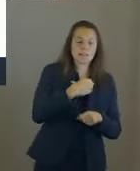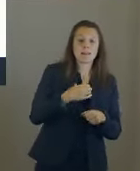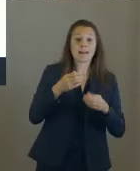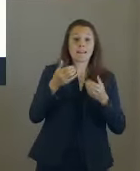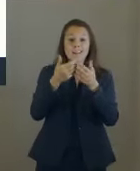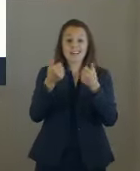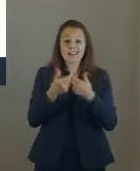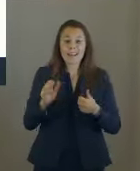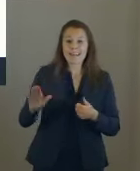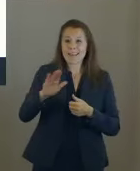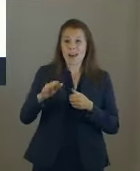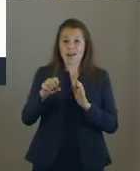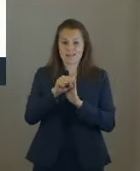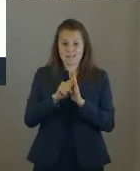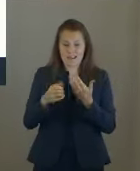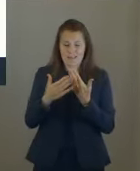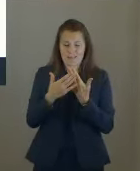geographical jurisdiction.